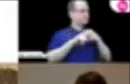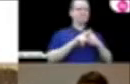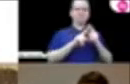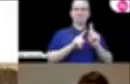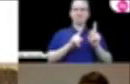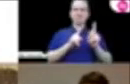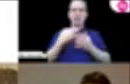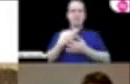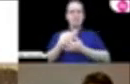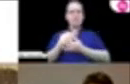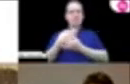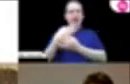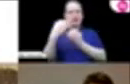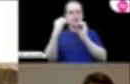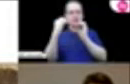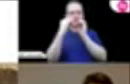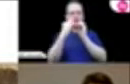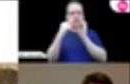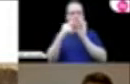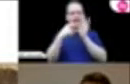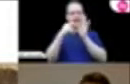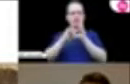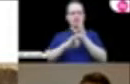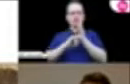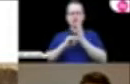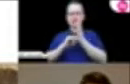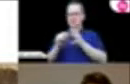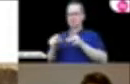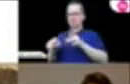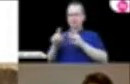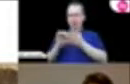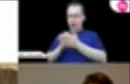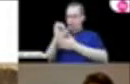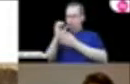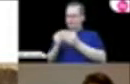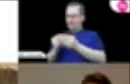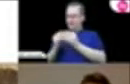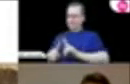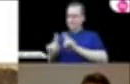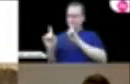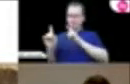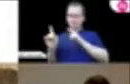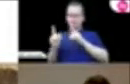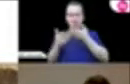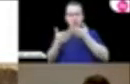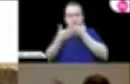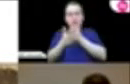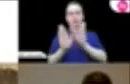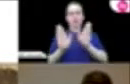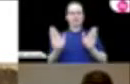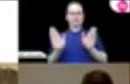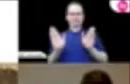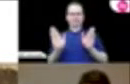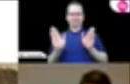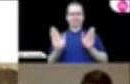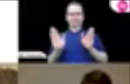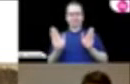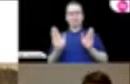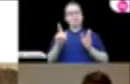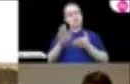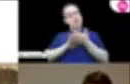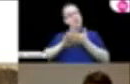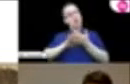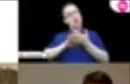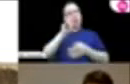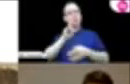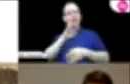biases and cultural values. And the sources aim to record, these white men are